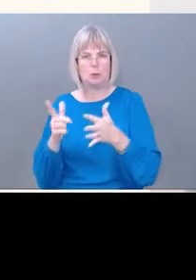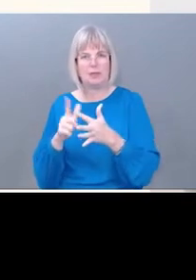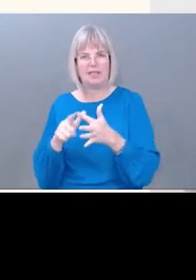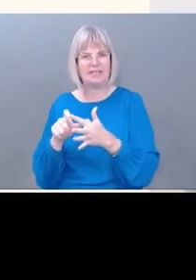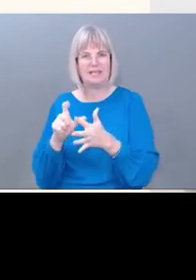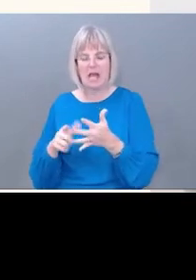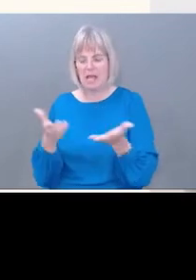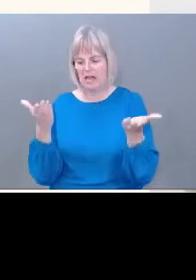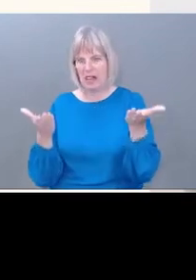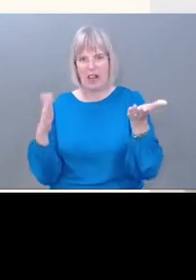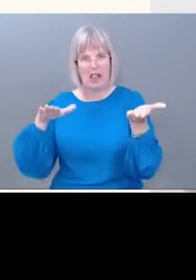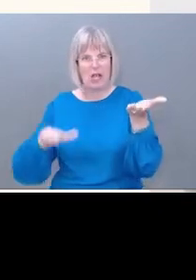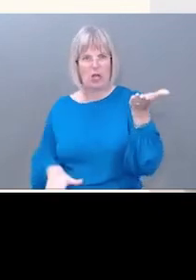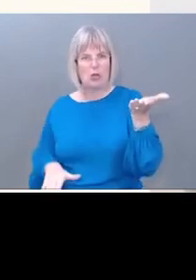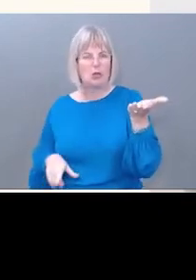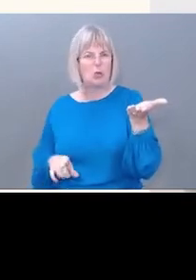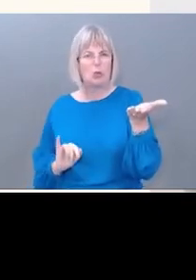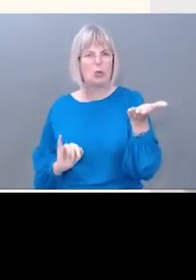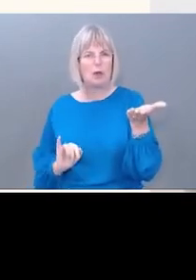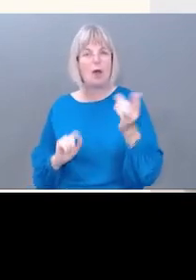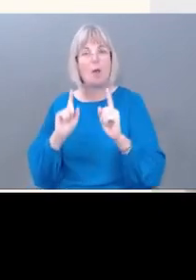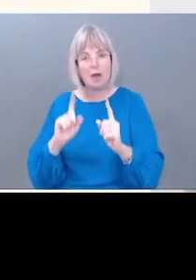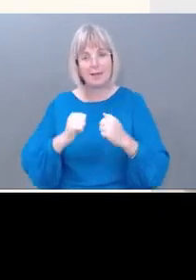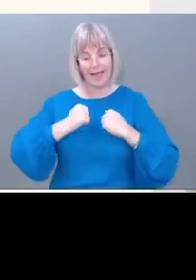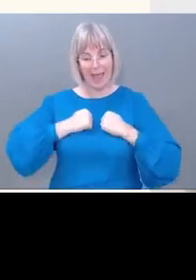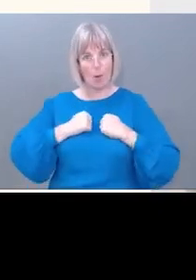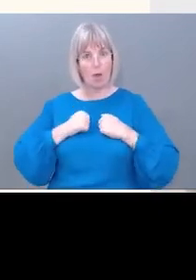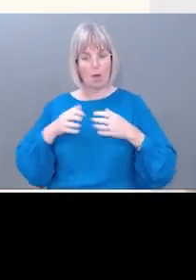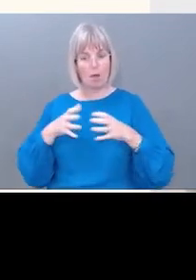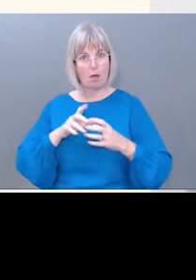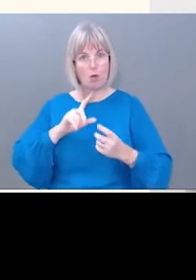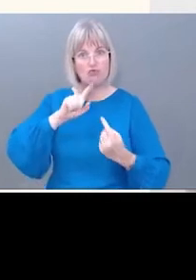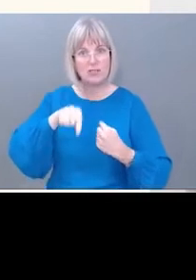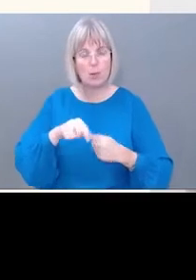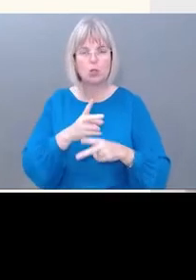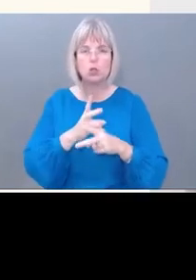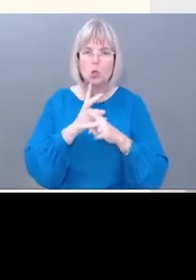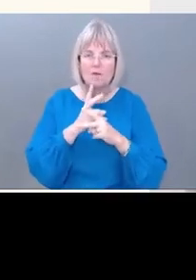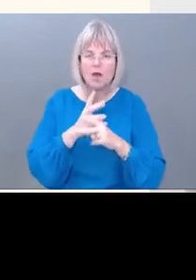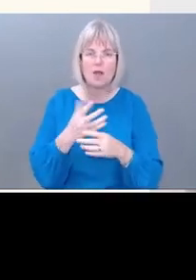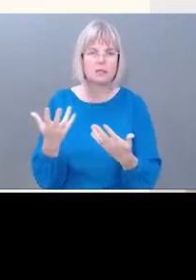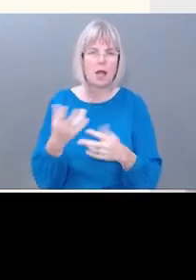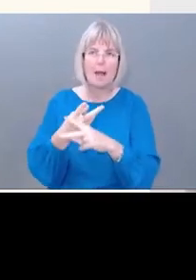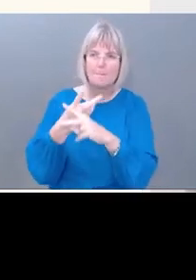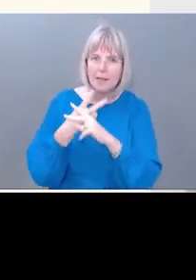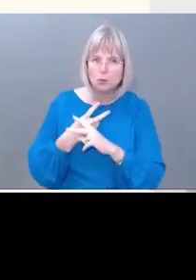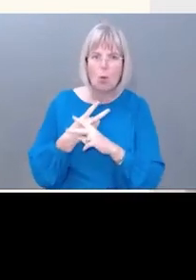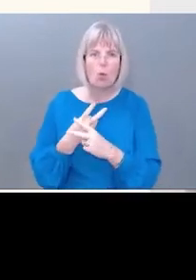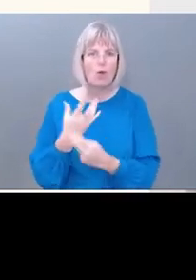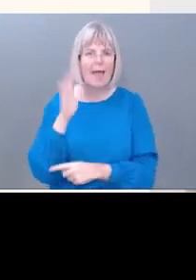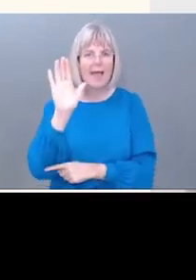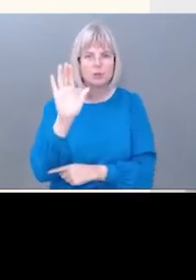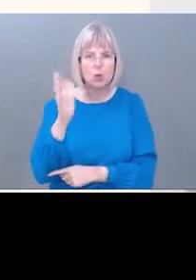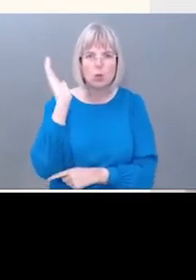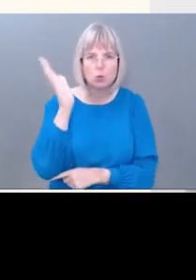response that we've had within our regions from our supervisors, mentors, external lecturers, you know, and our